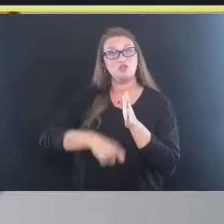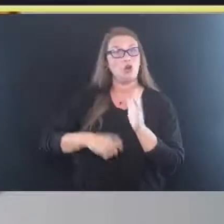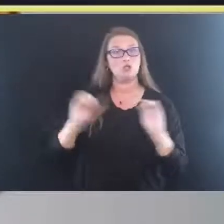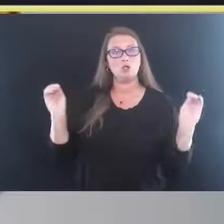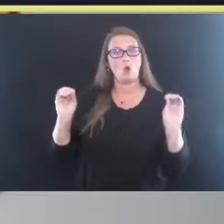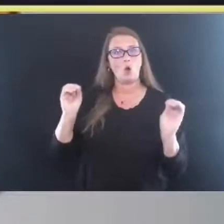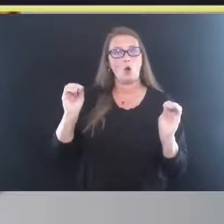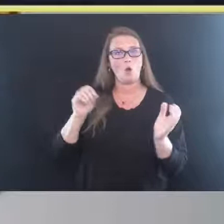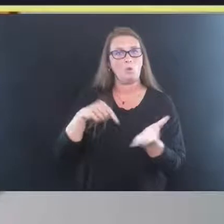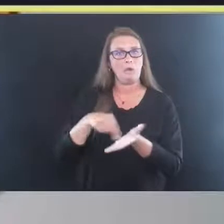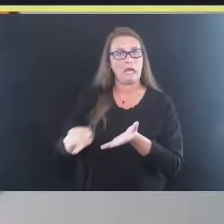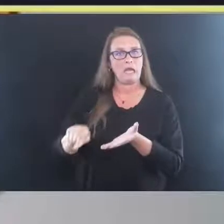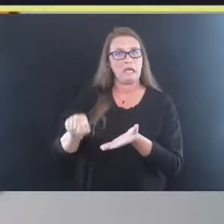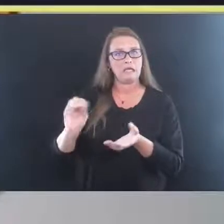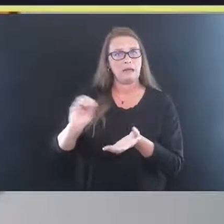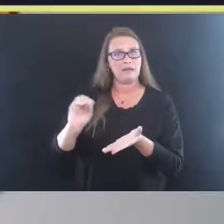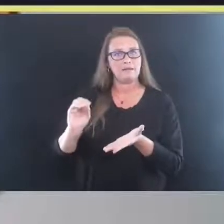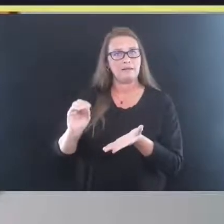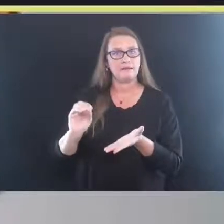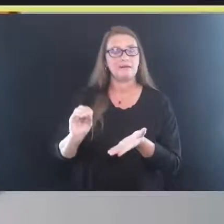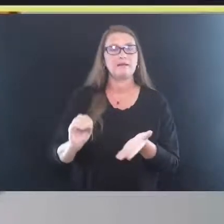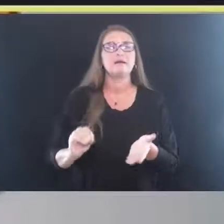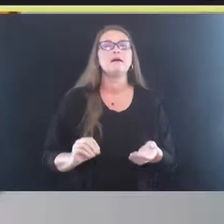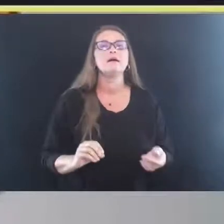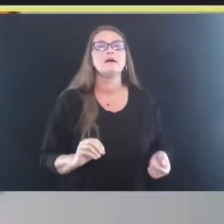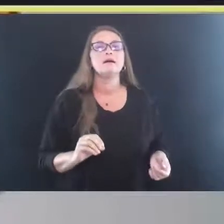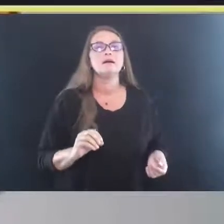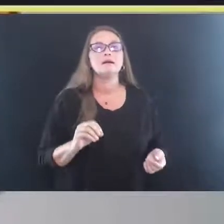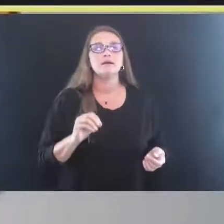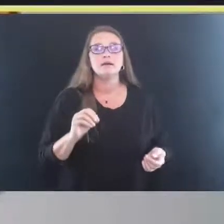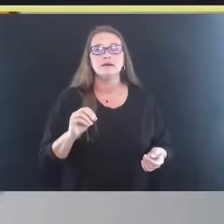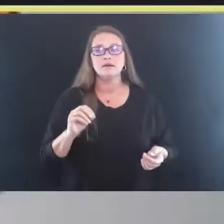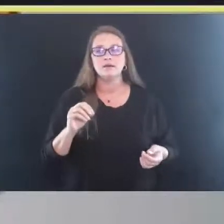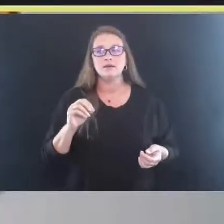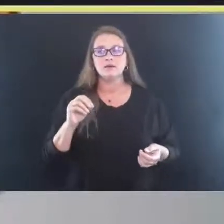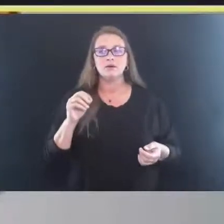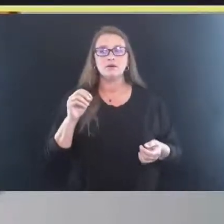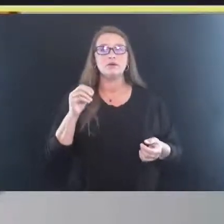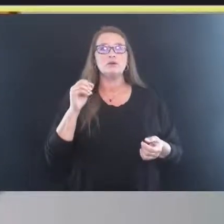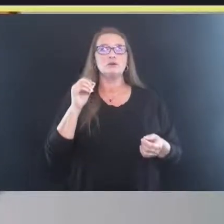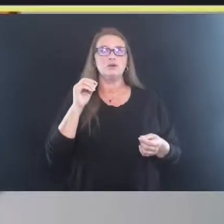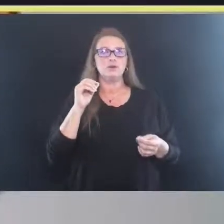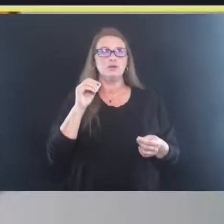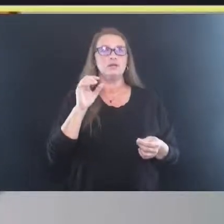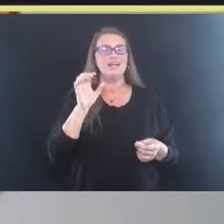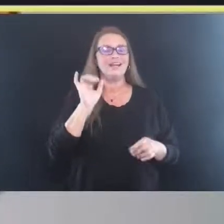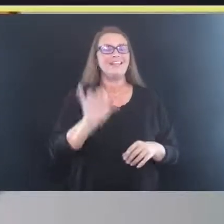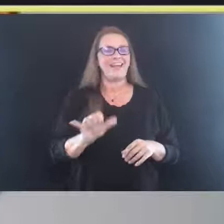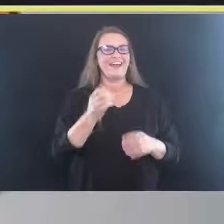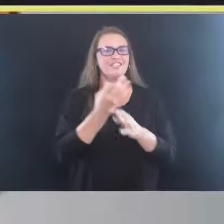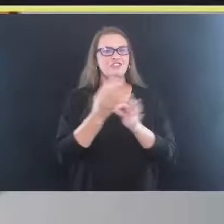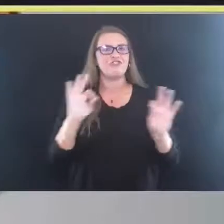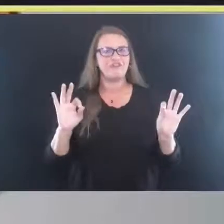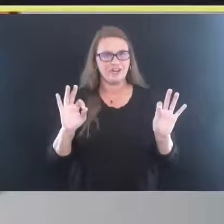Health Department, and I won't speak on behalf of the state, but working with the state, it is free of charge. It is no charge to the patient